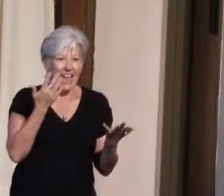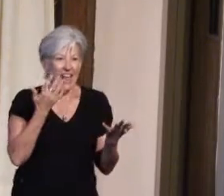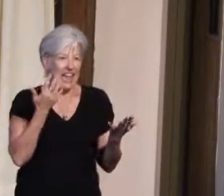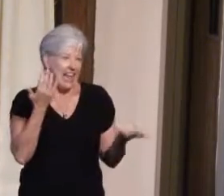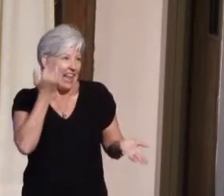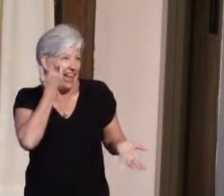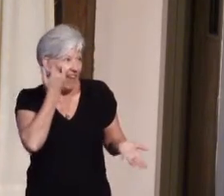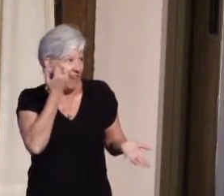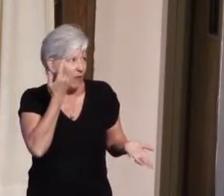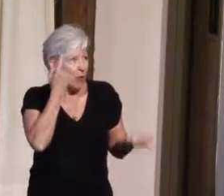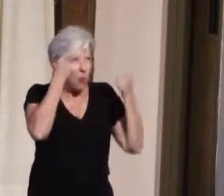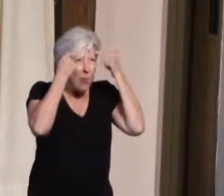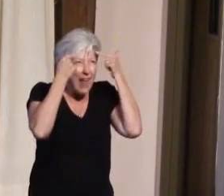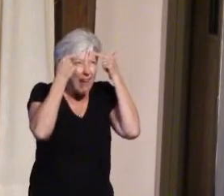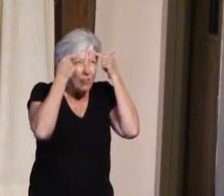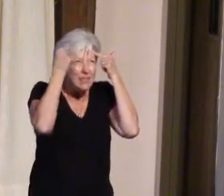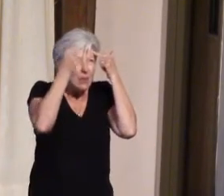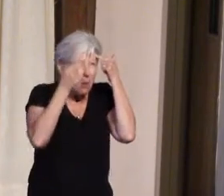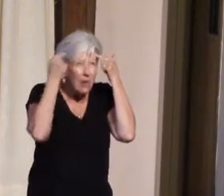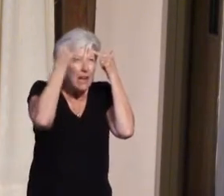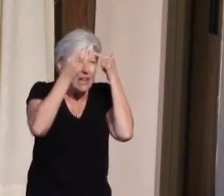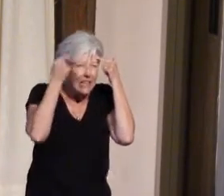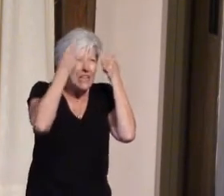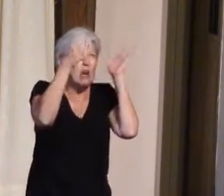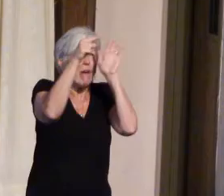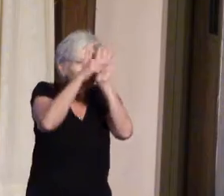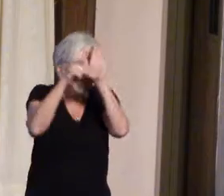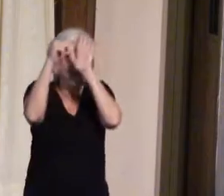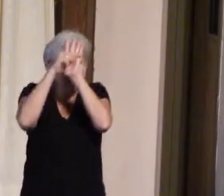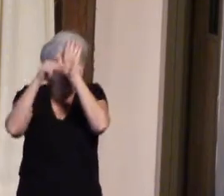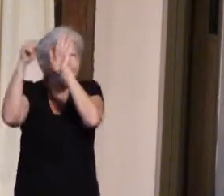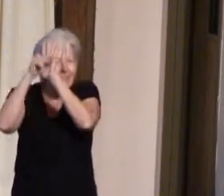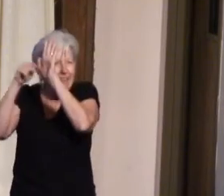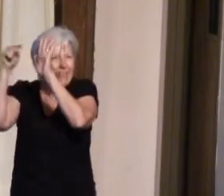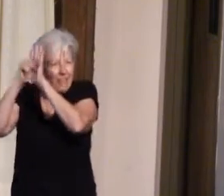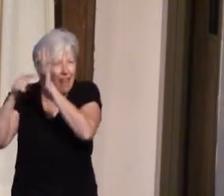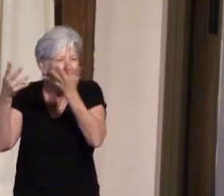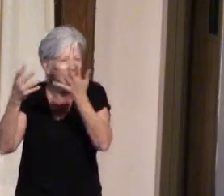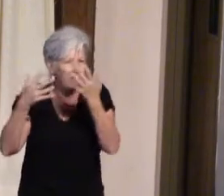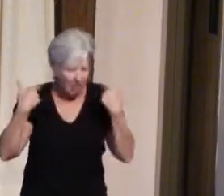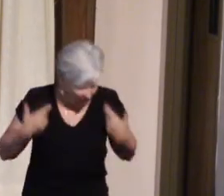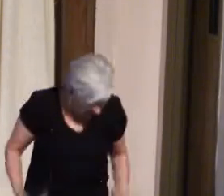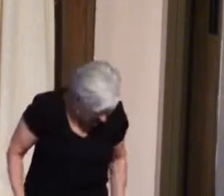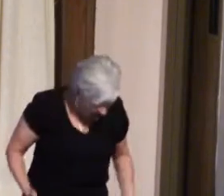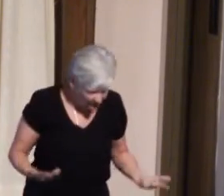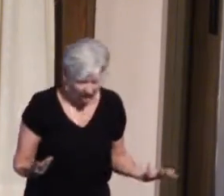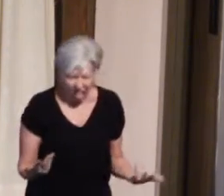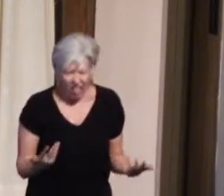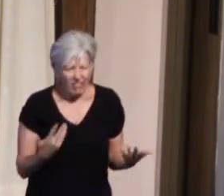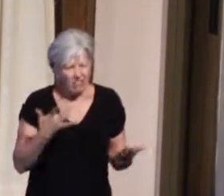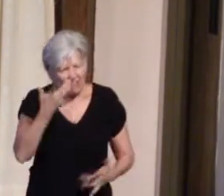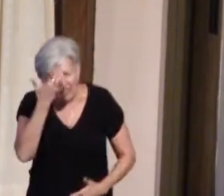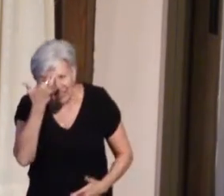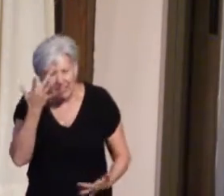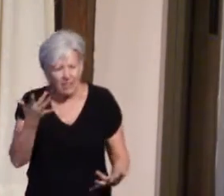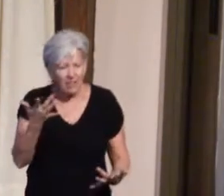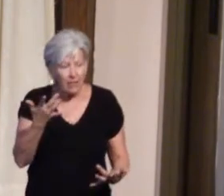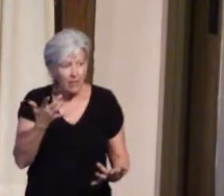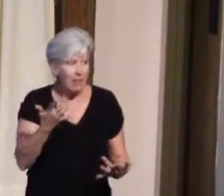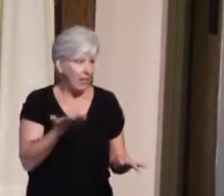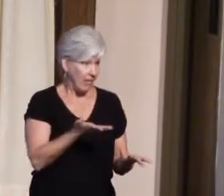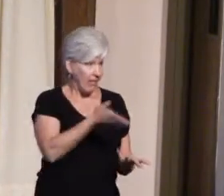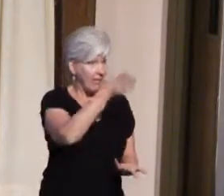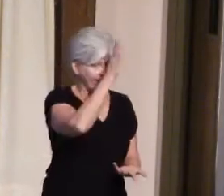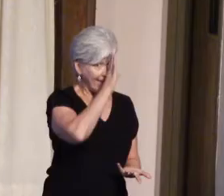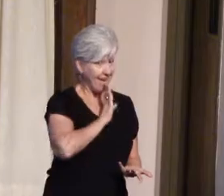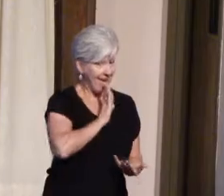or, well, this is it, my body's just falling apart. God in us, as us, says,